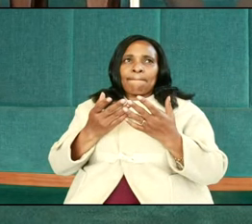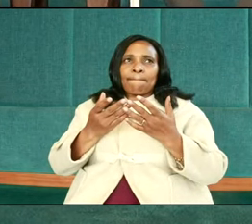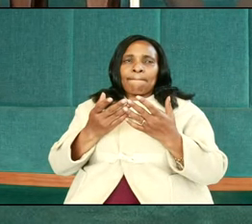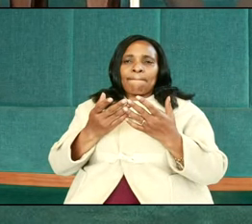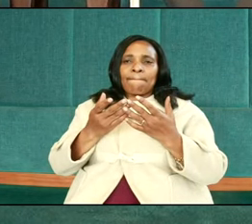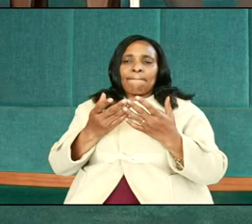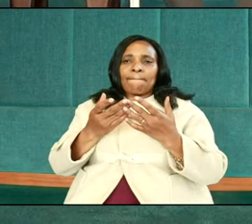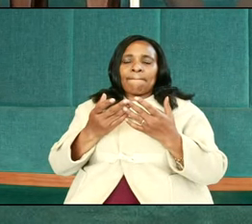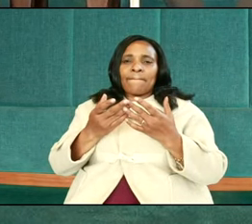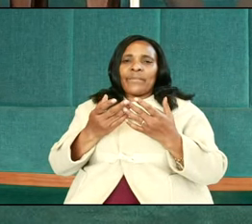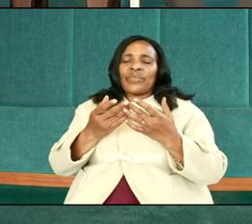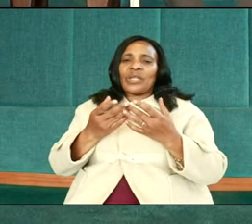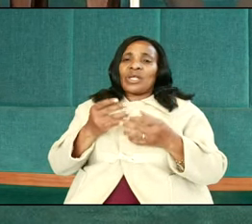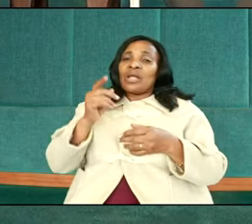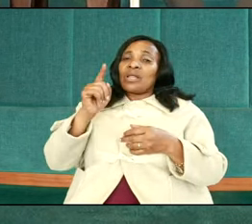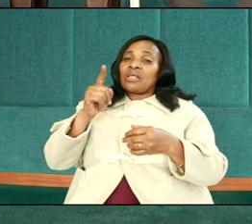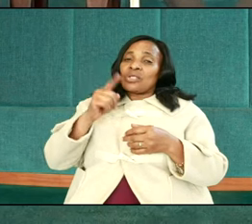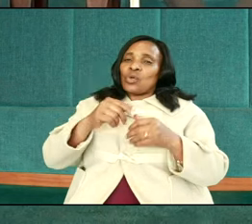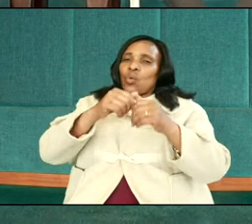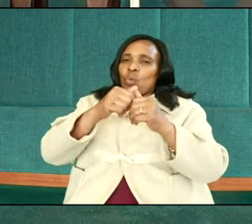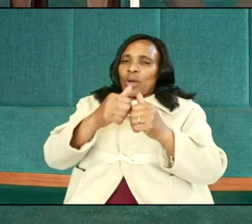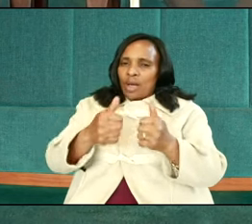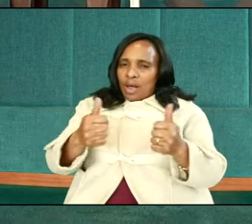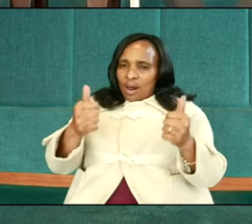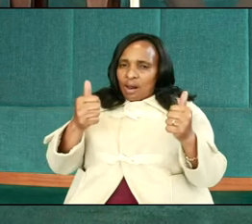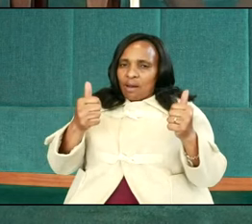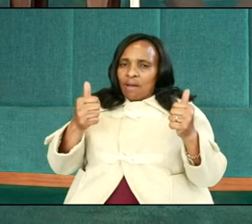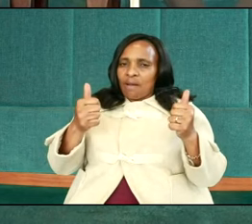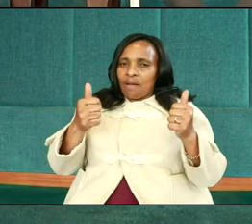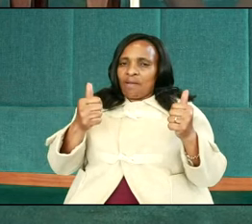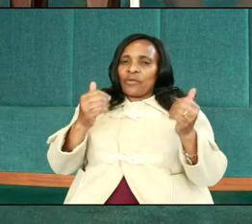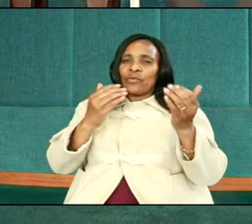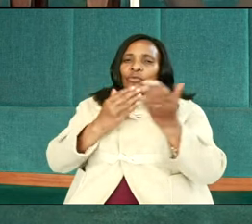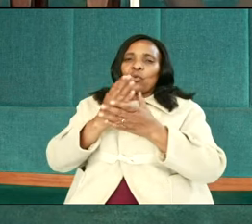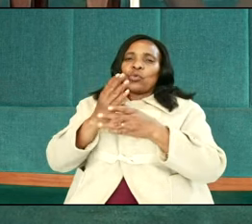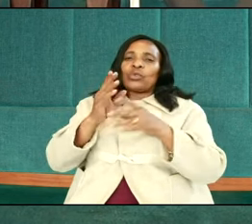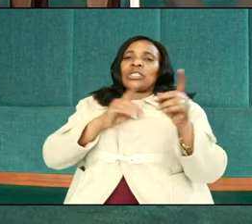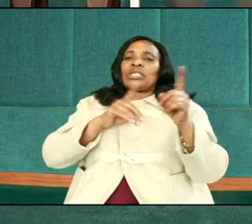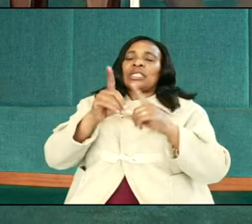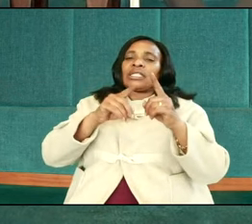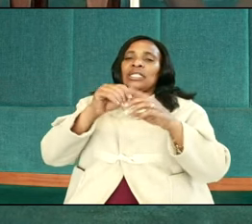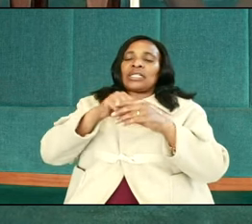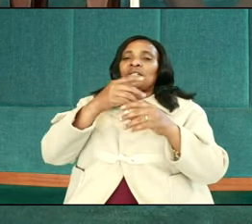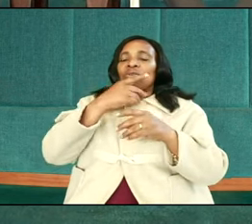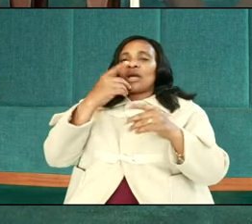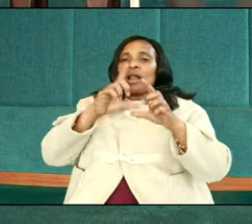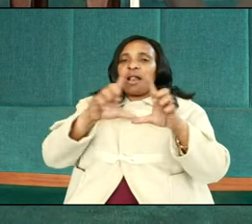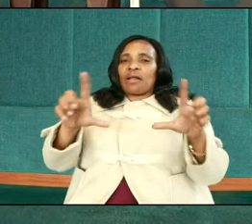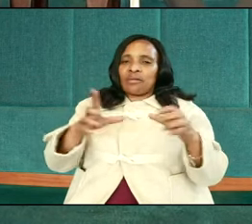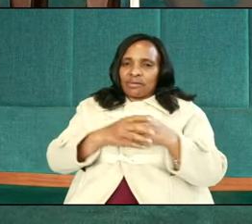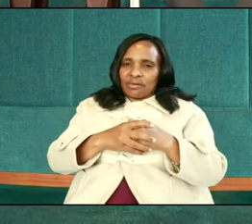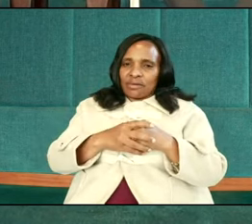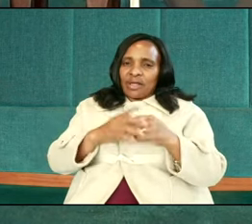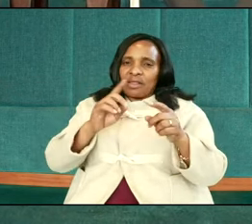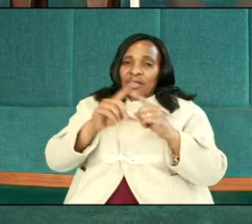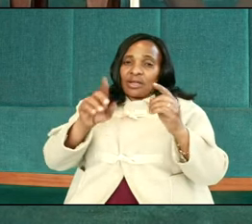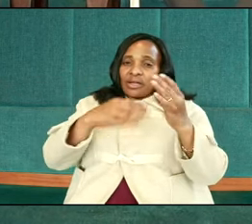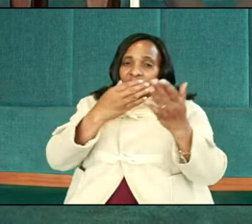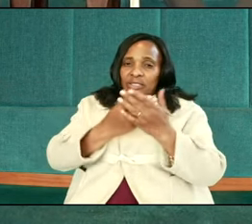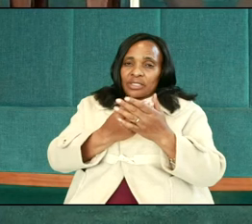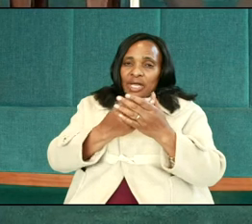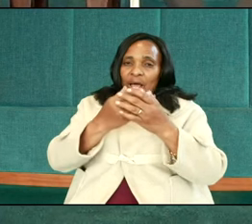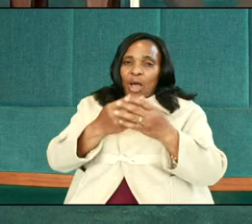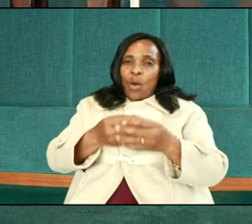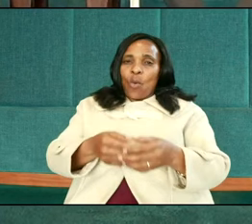he was well off throughout the journey in the wilderness. Then it reached the one